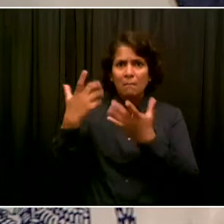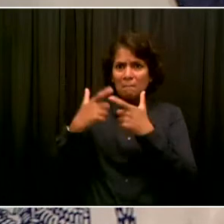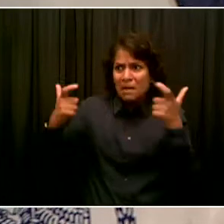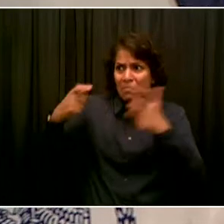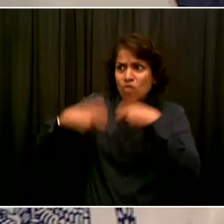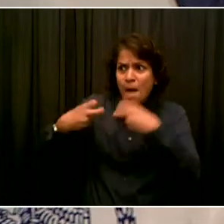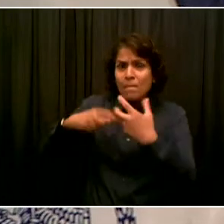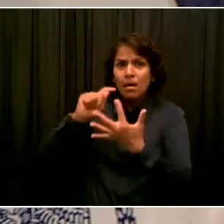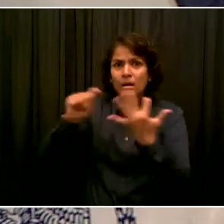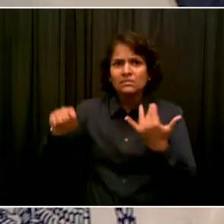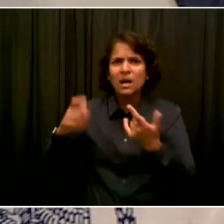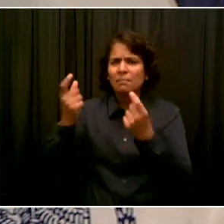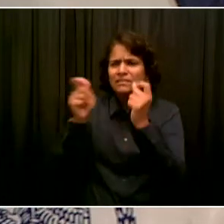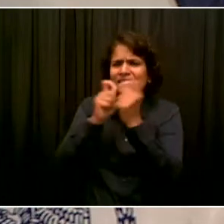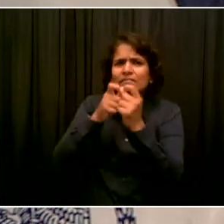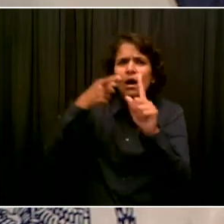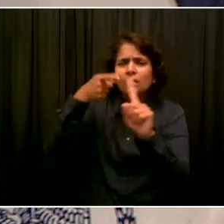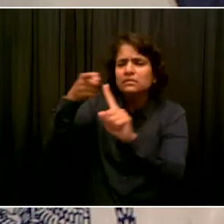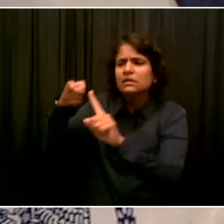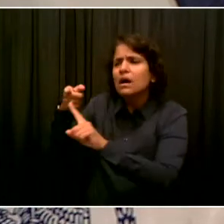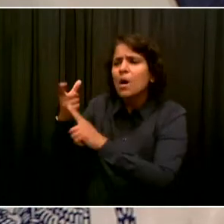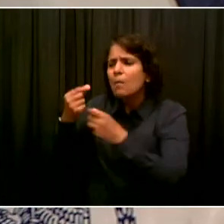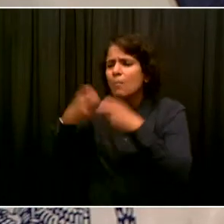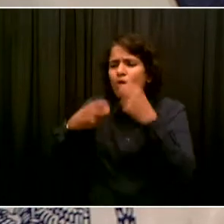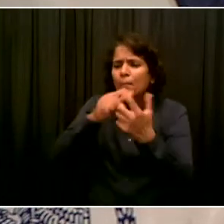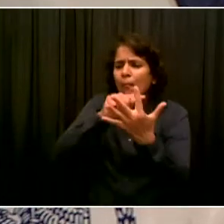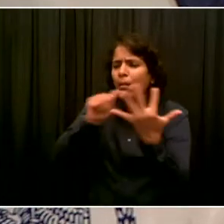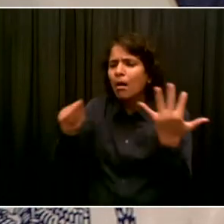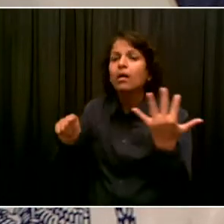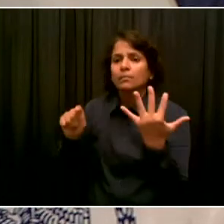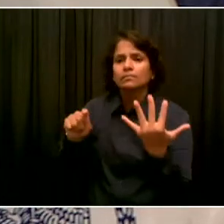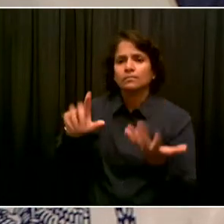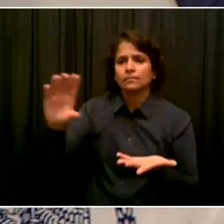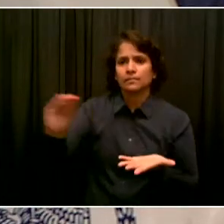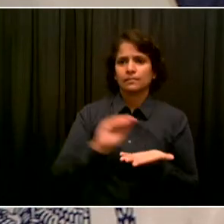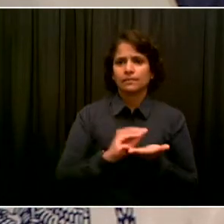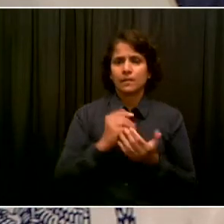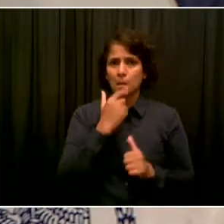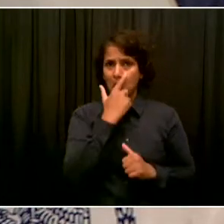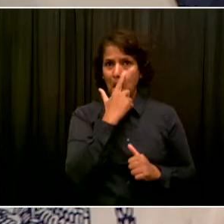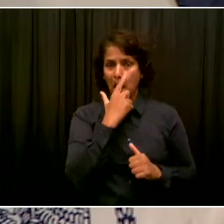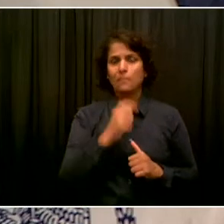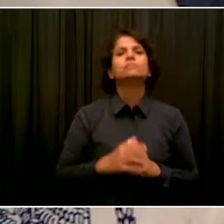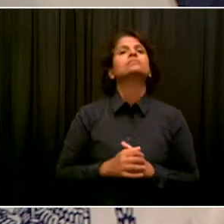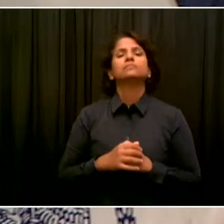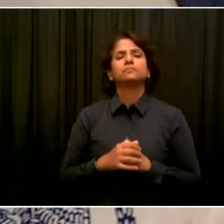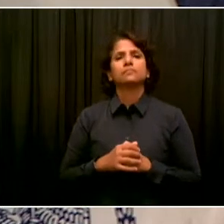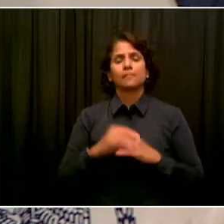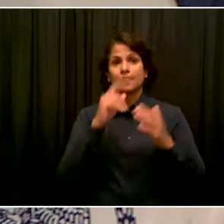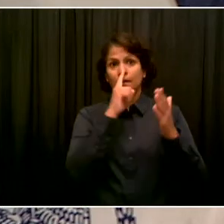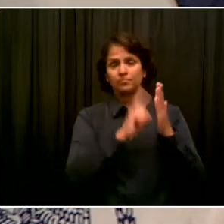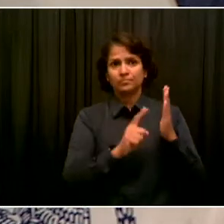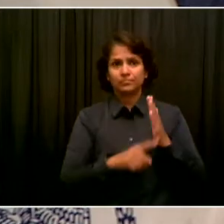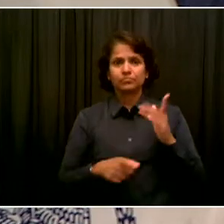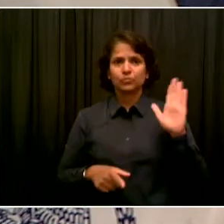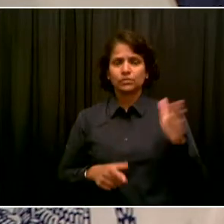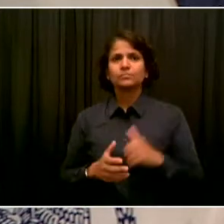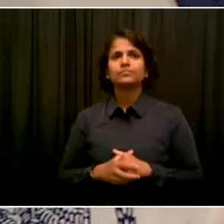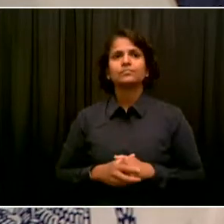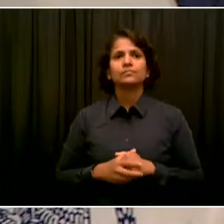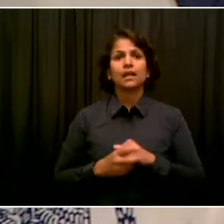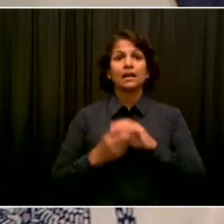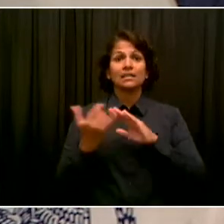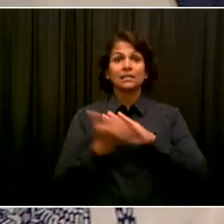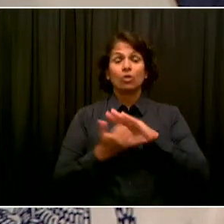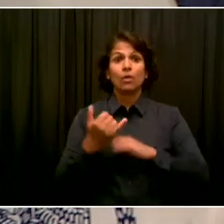fix specifically. So I'll follow up right now on all of that. MetroCard distribution, again, not hearing